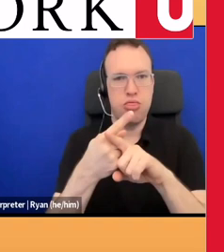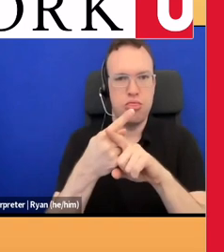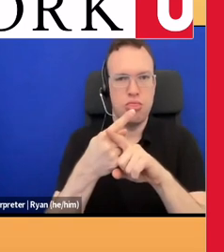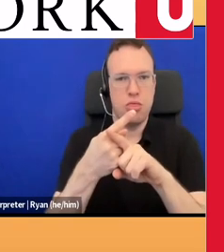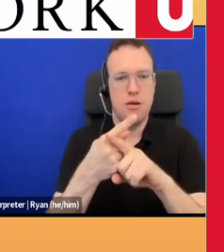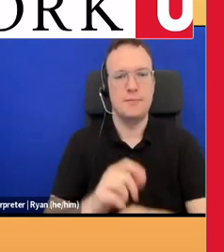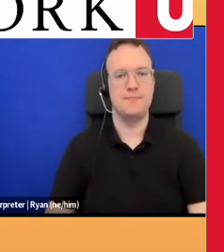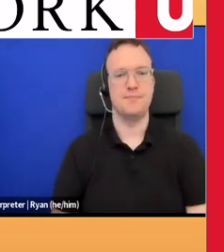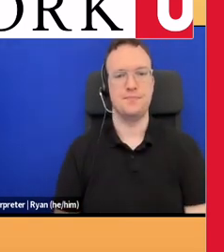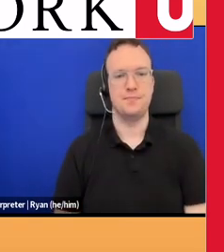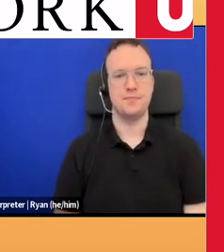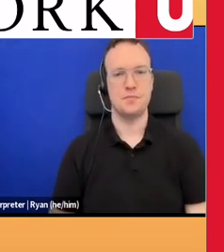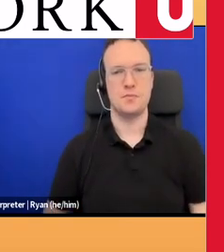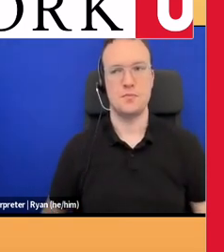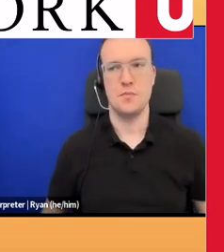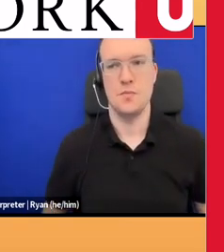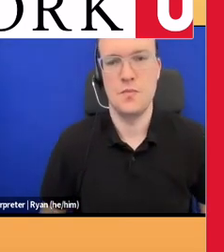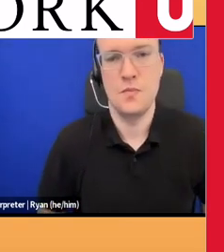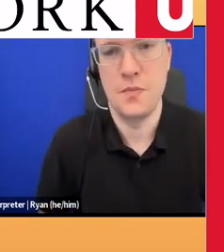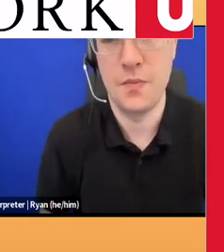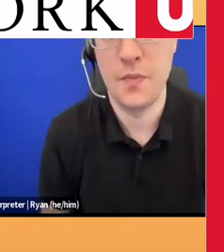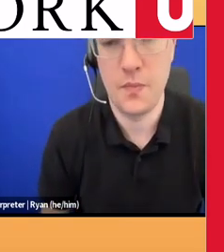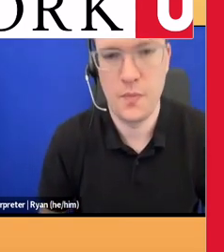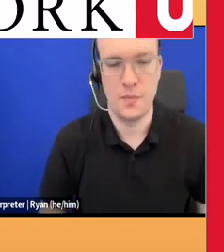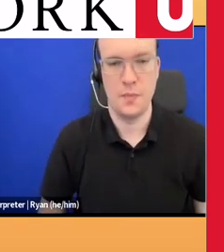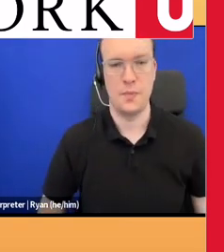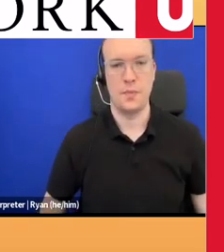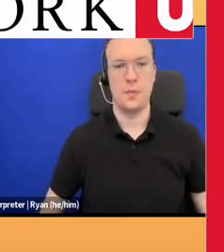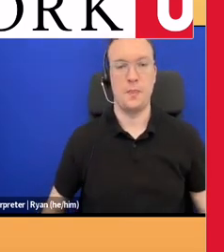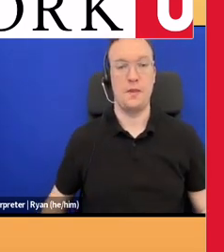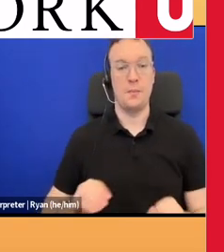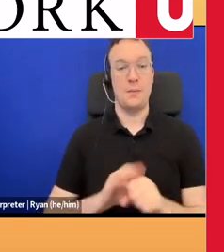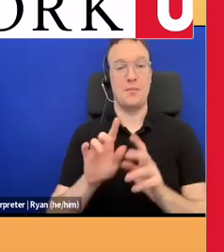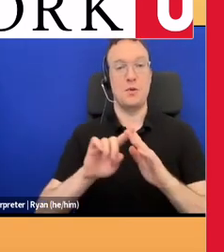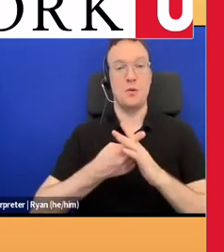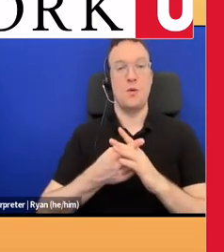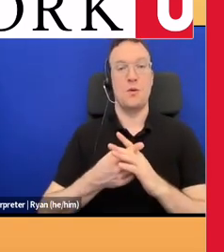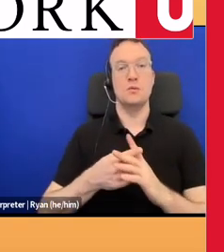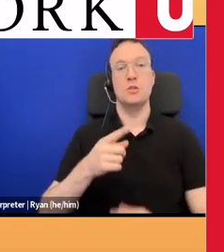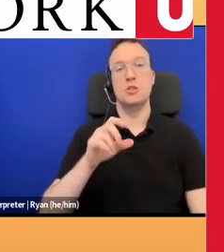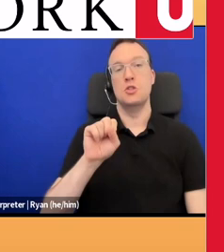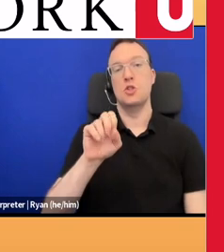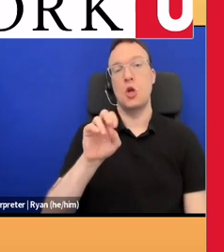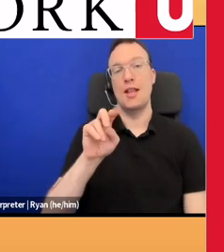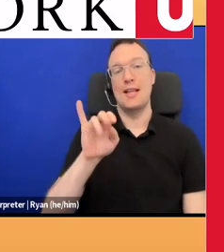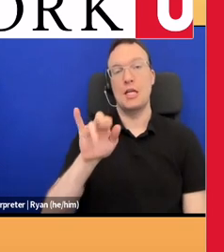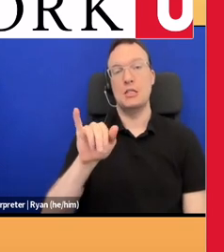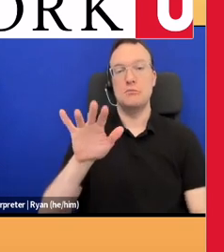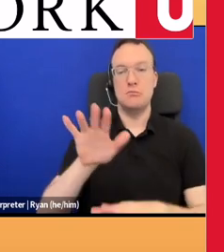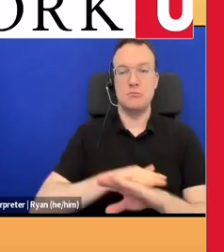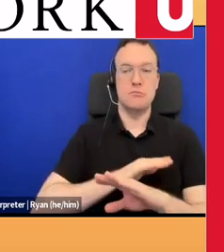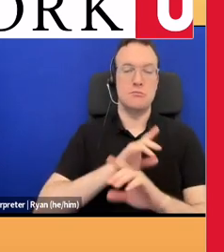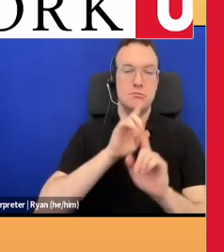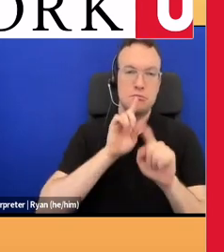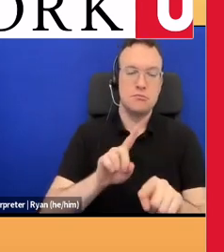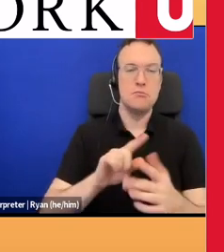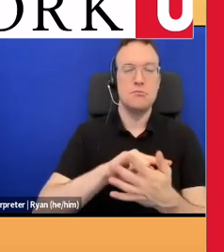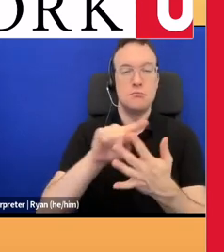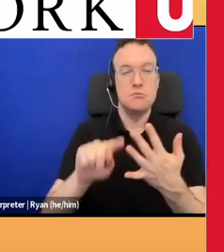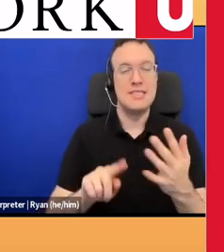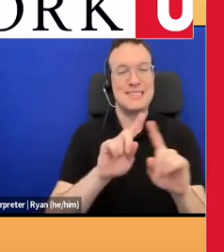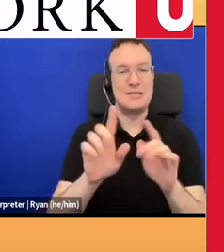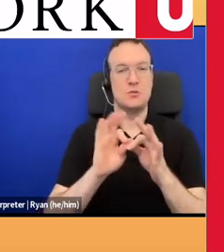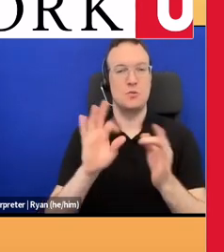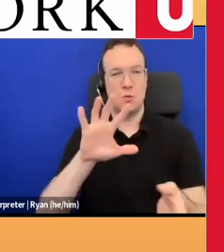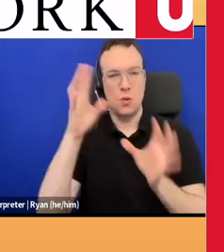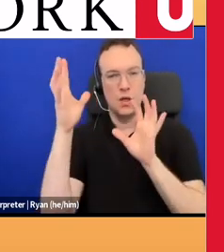At the beginning of the pandemic, solidarity was invoked to acknowledge and describe the many kinds of responses to the crisis, from